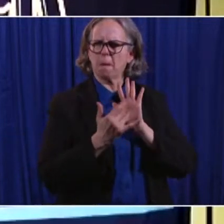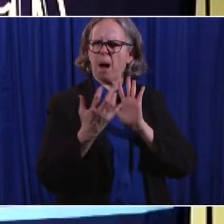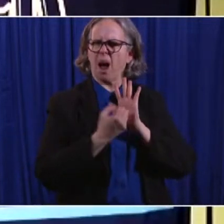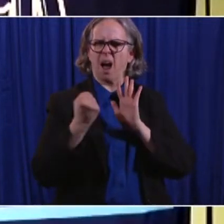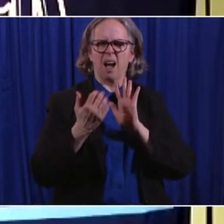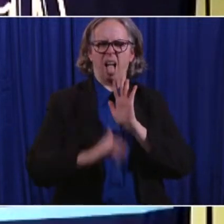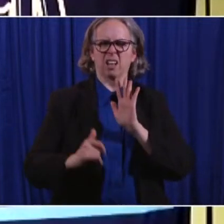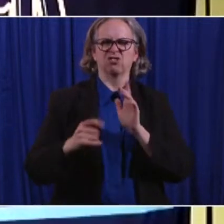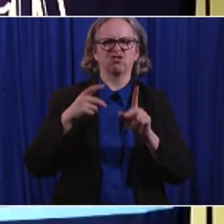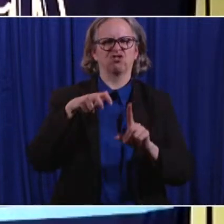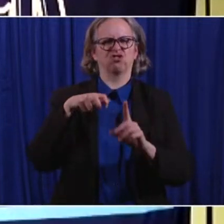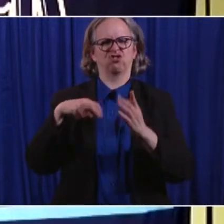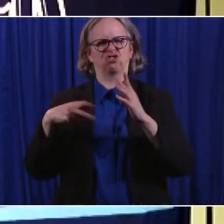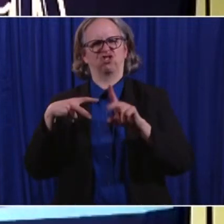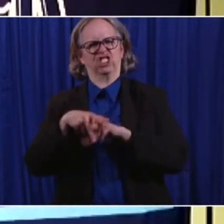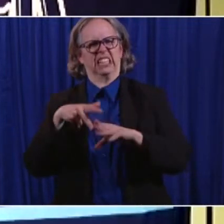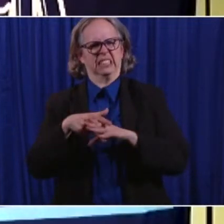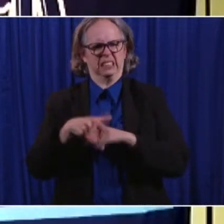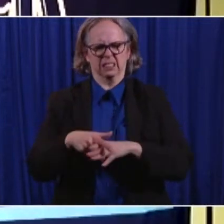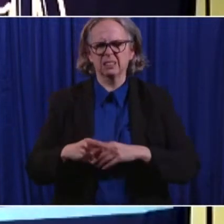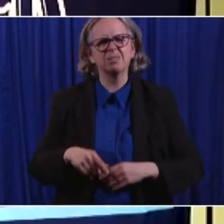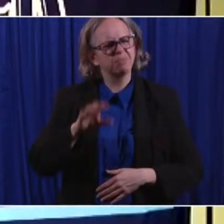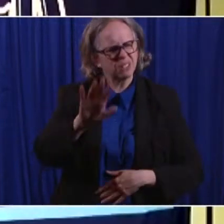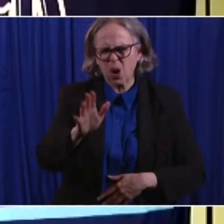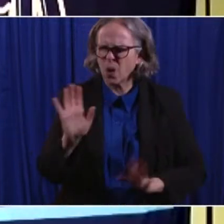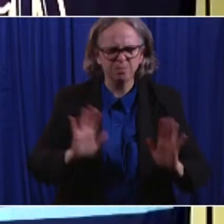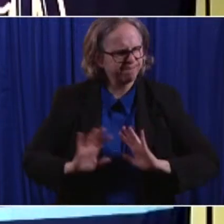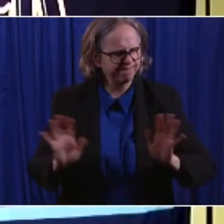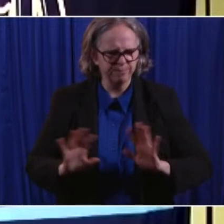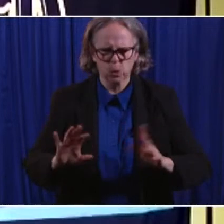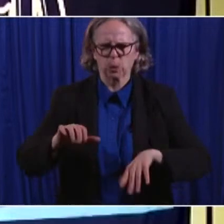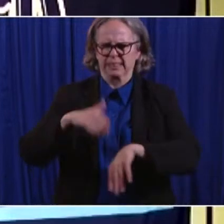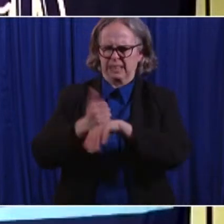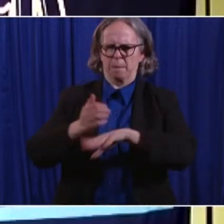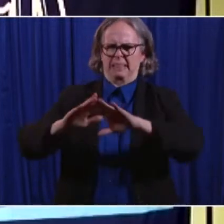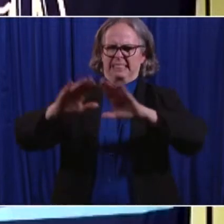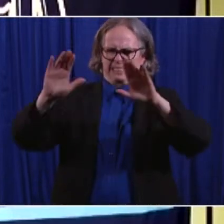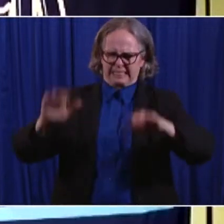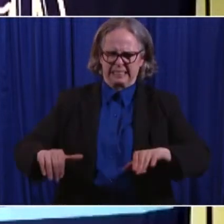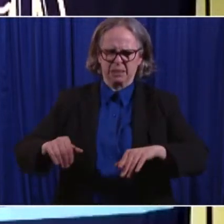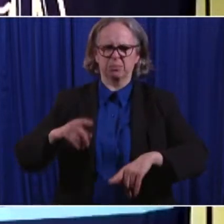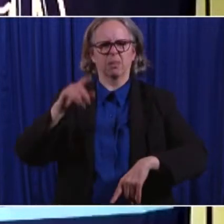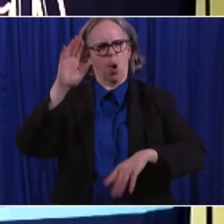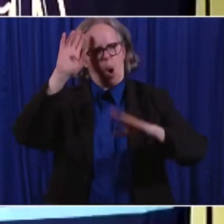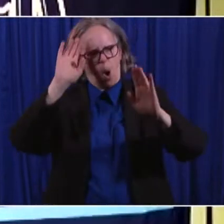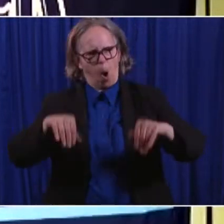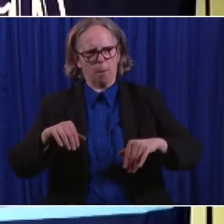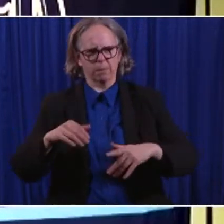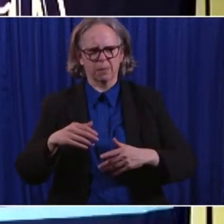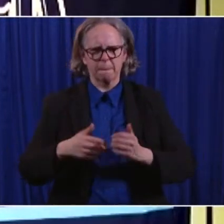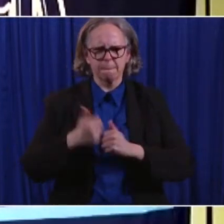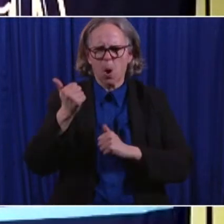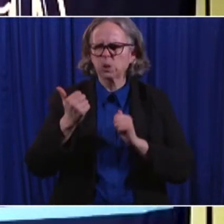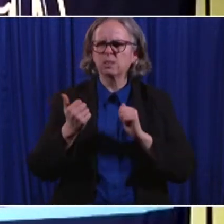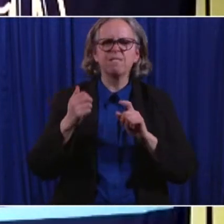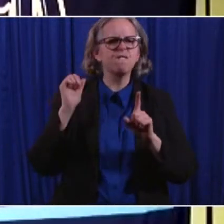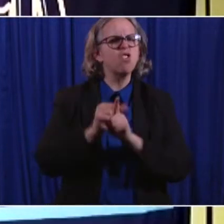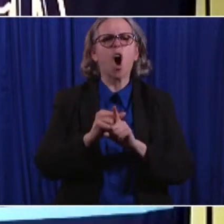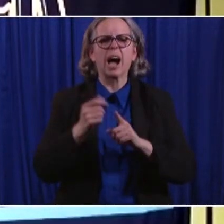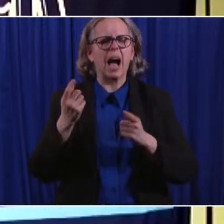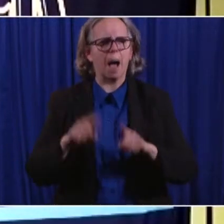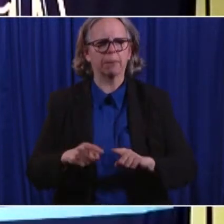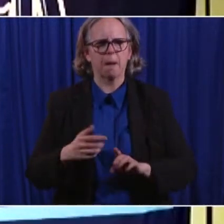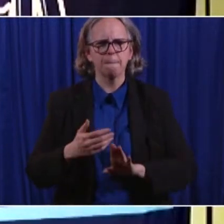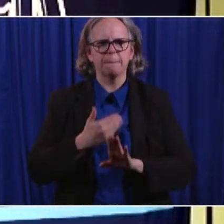Biden, and that most of this has occurred prior to his watch, but we are asking the president